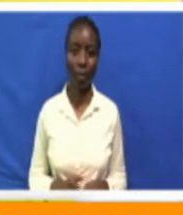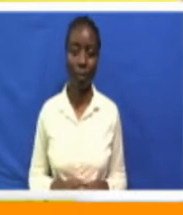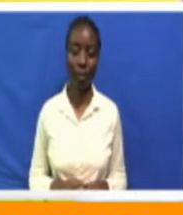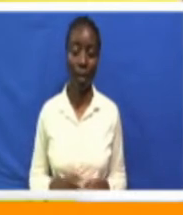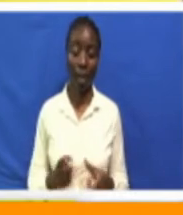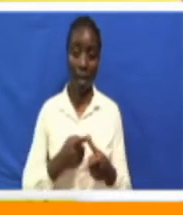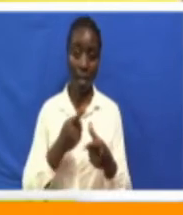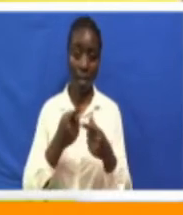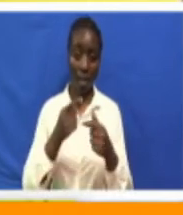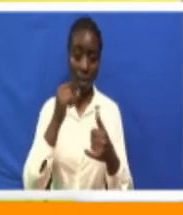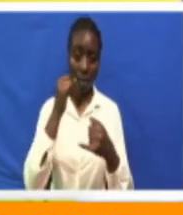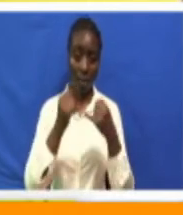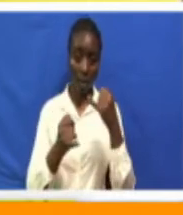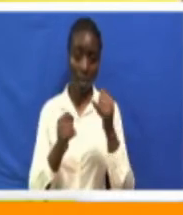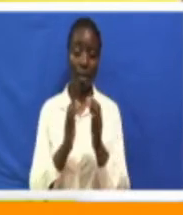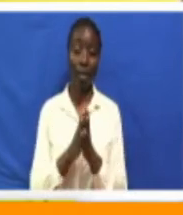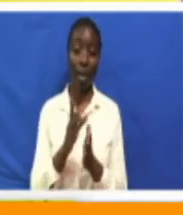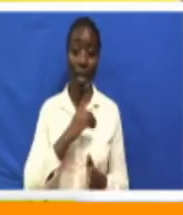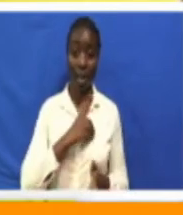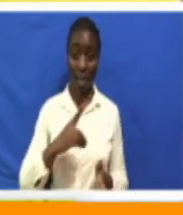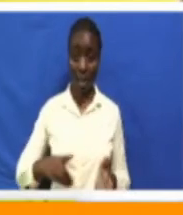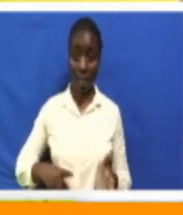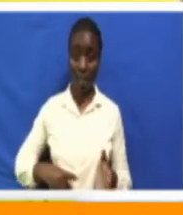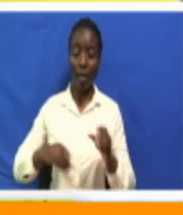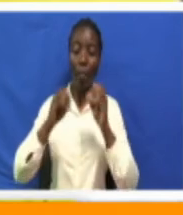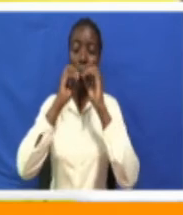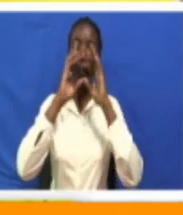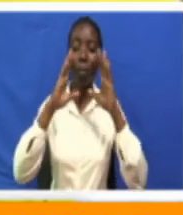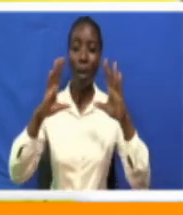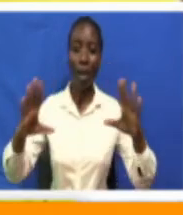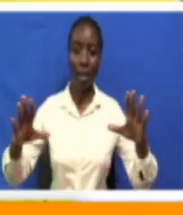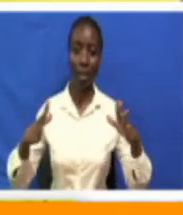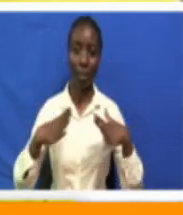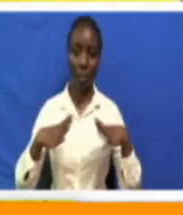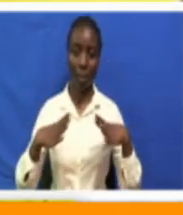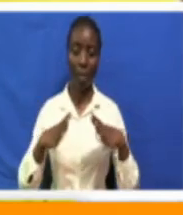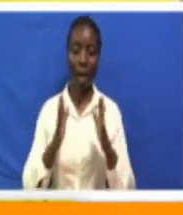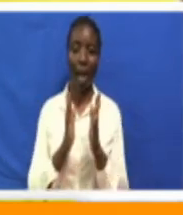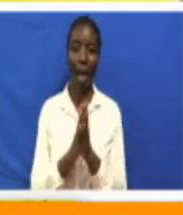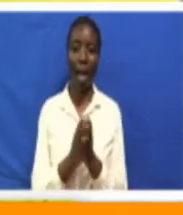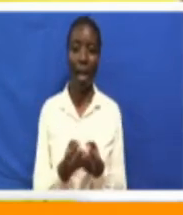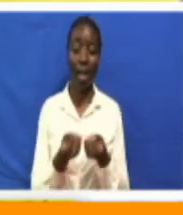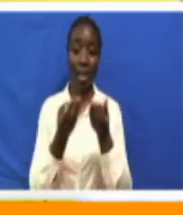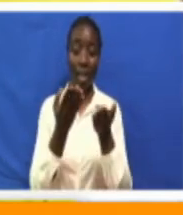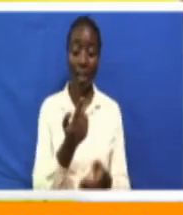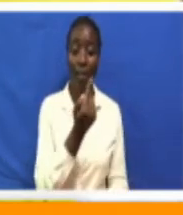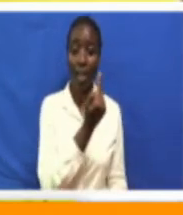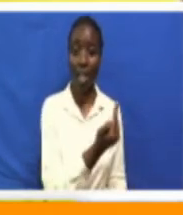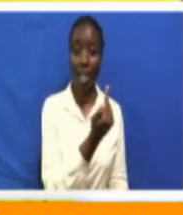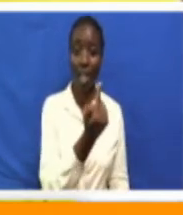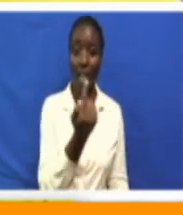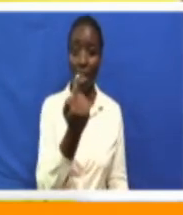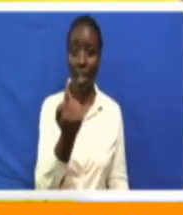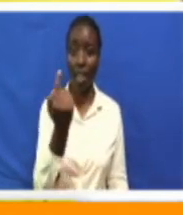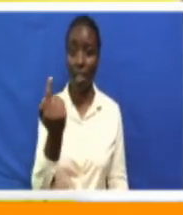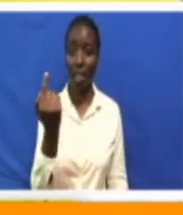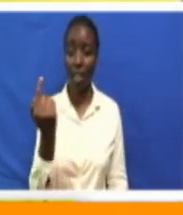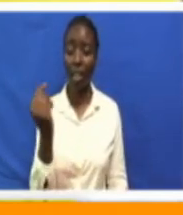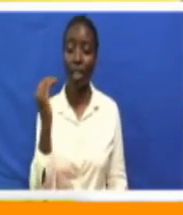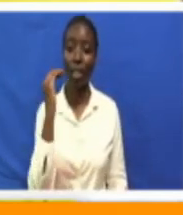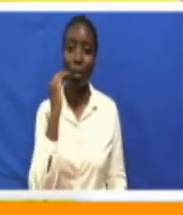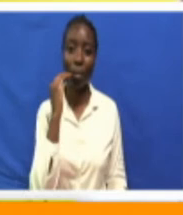finally he blessed the crowd and gave each person a loaf of